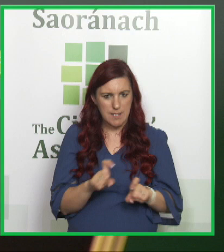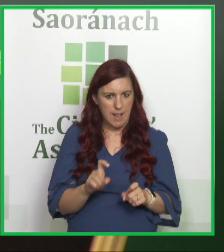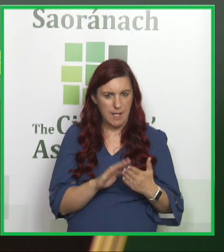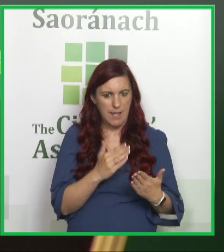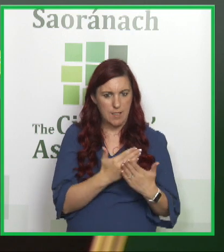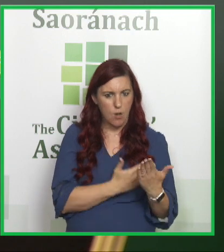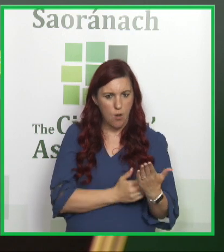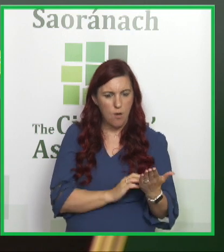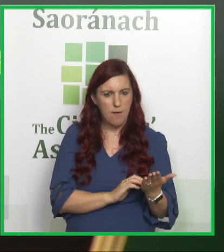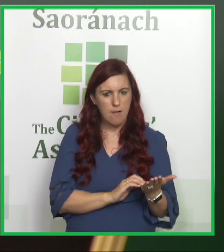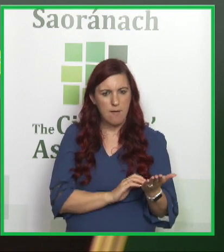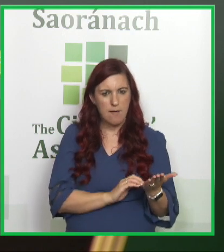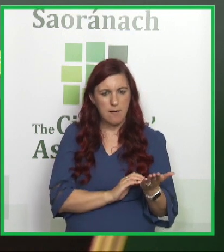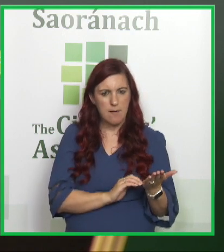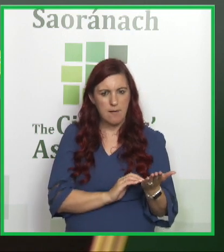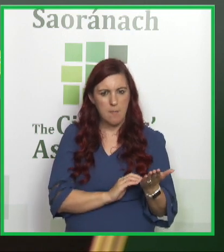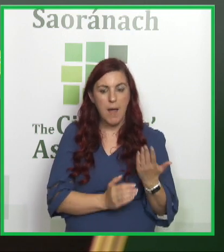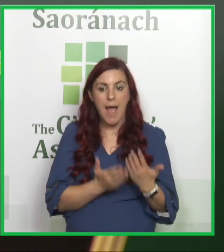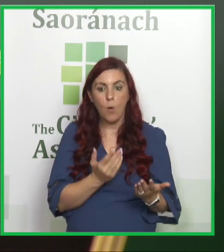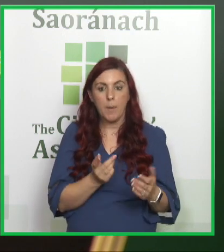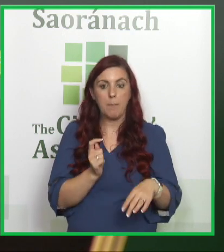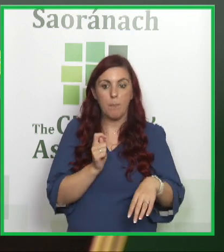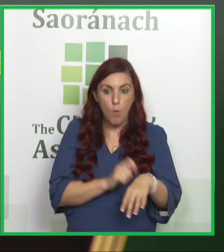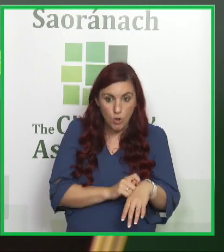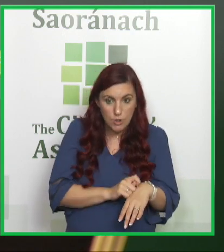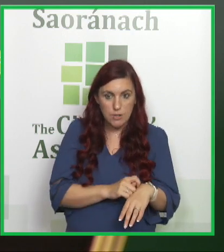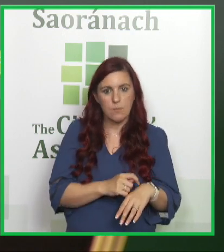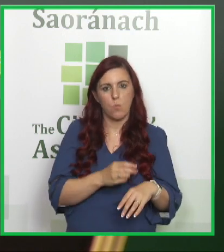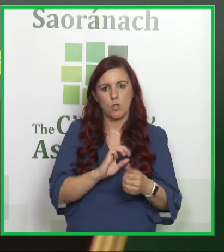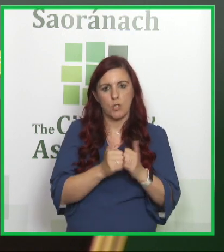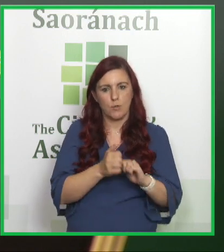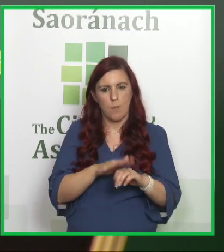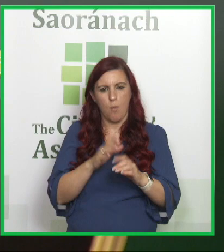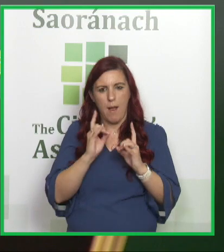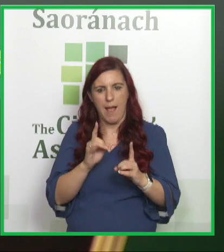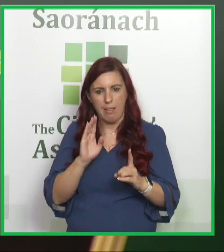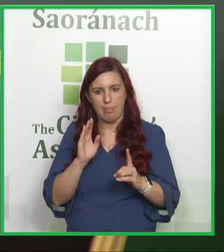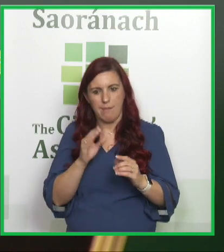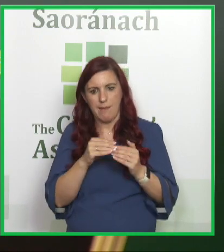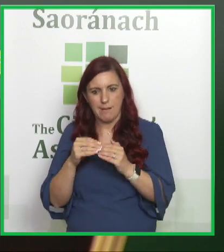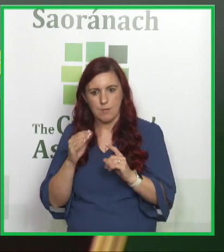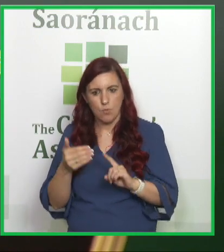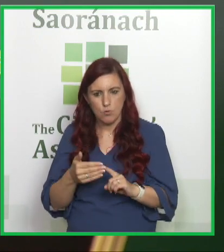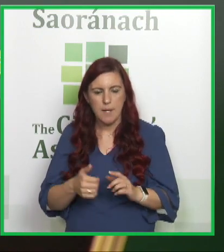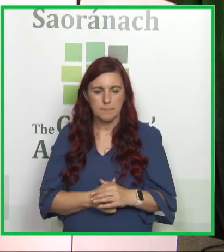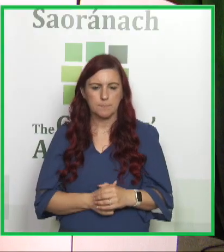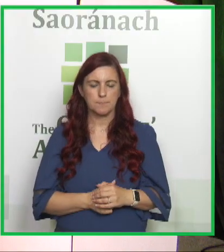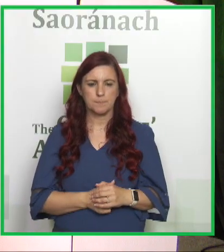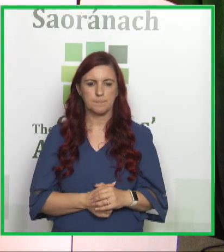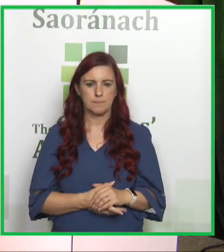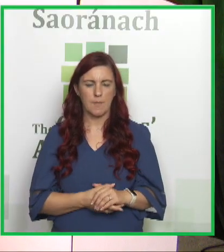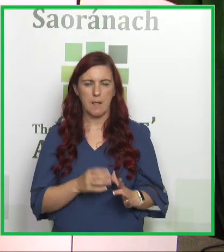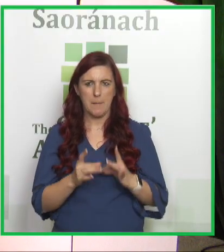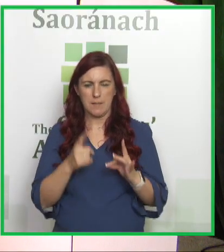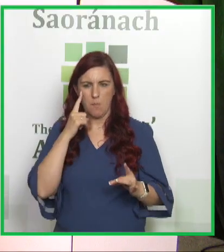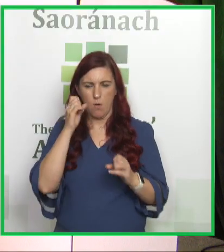they do in Portugal. So I hope that clarifies it, Paul. Certainly helps a great deal, yeah, I think it does,